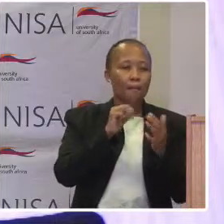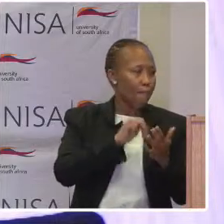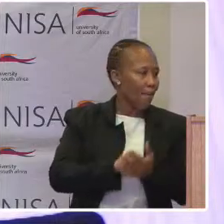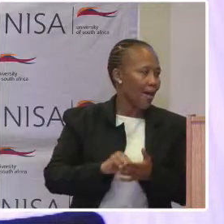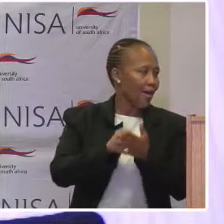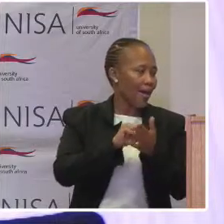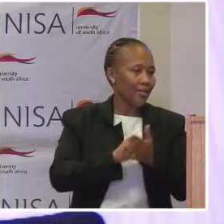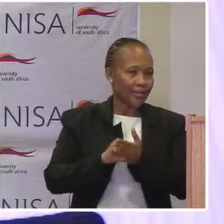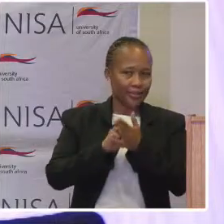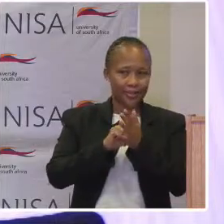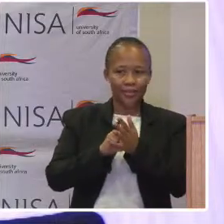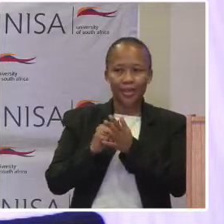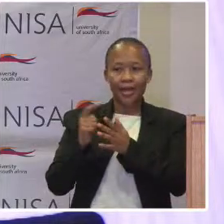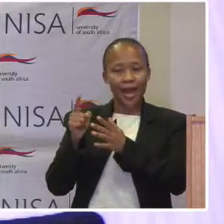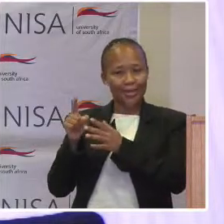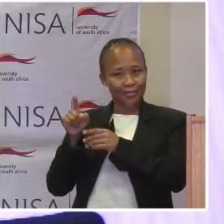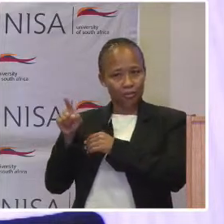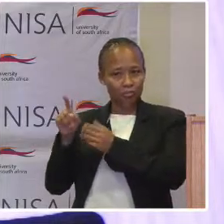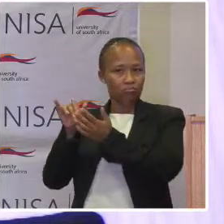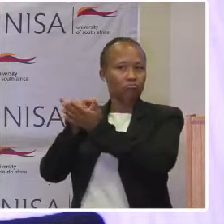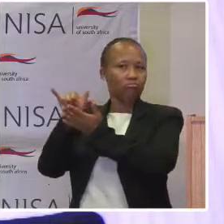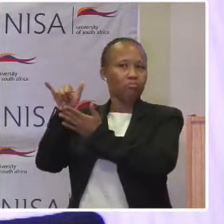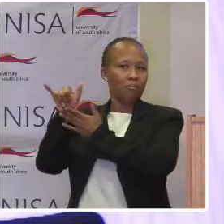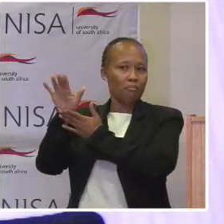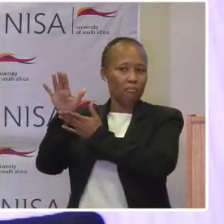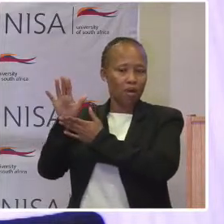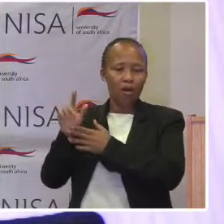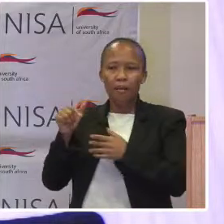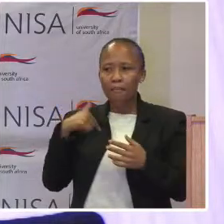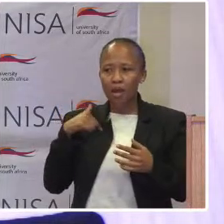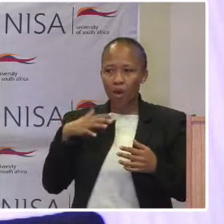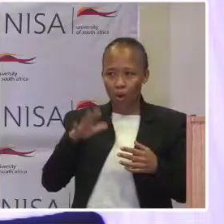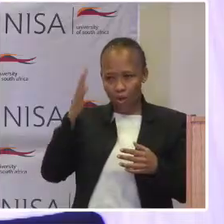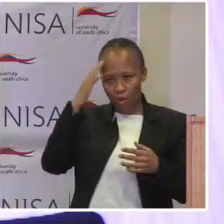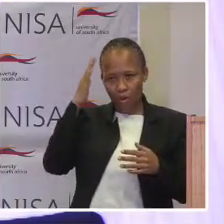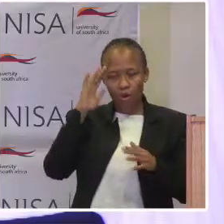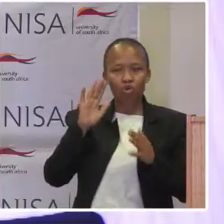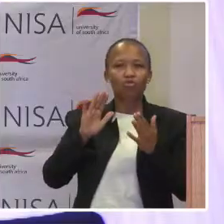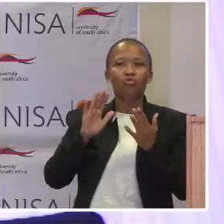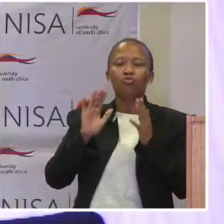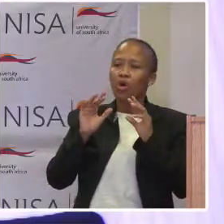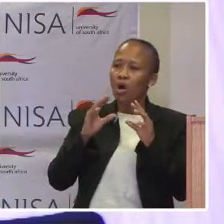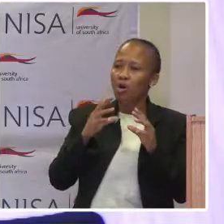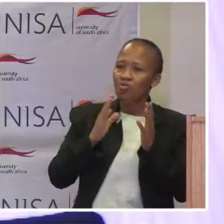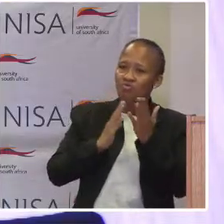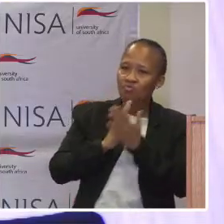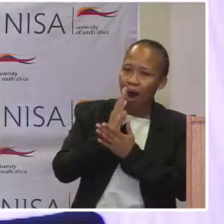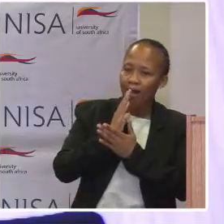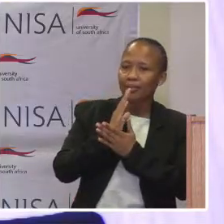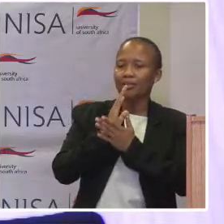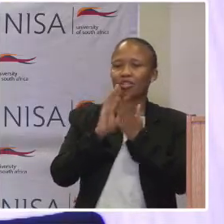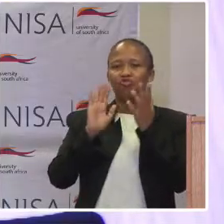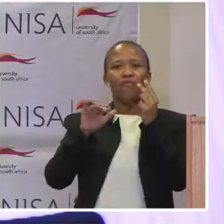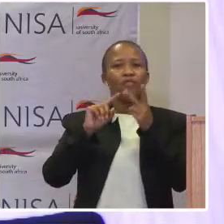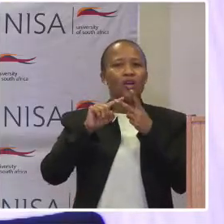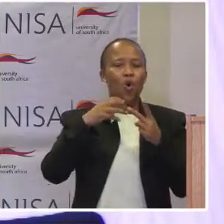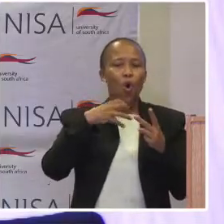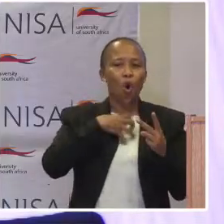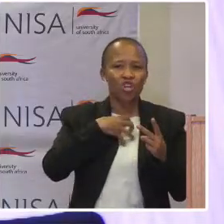both speaking to the same issues of traffic rights, ownership, or there is a